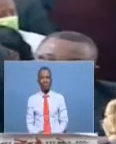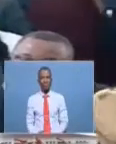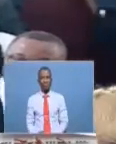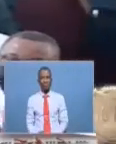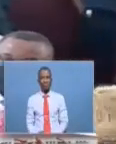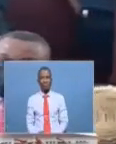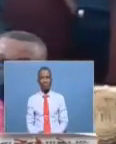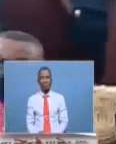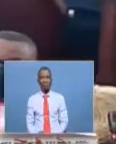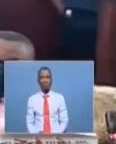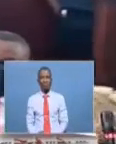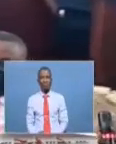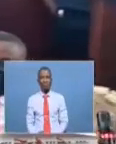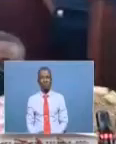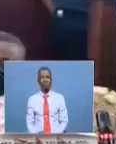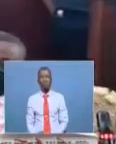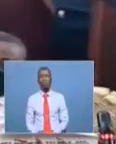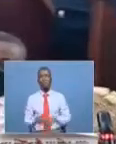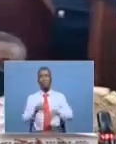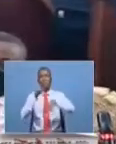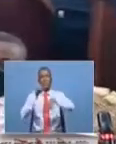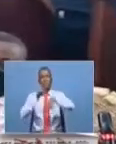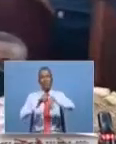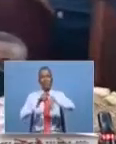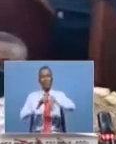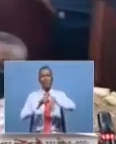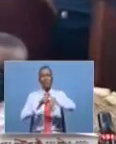the error that